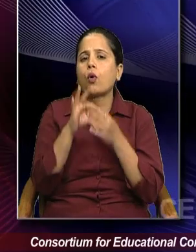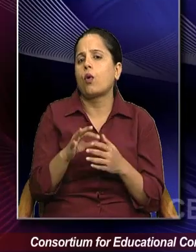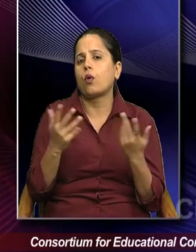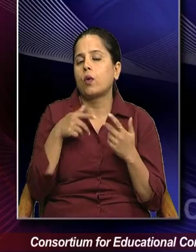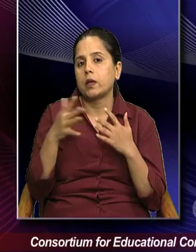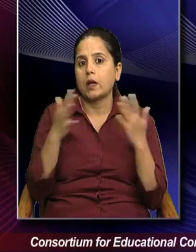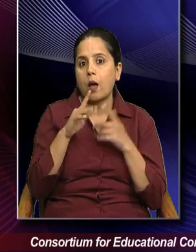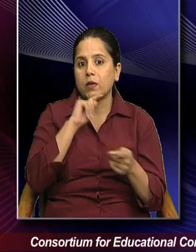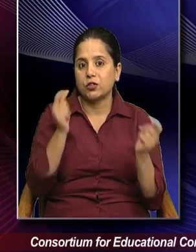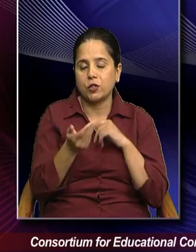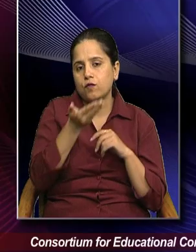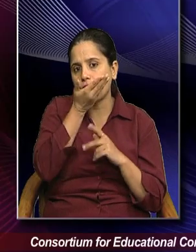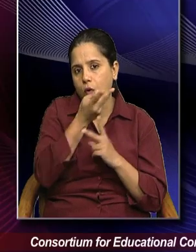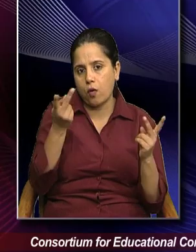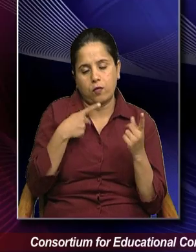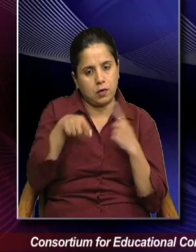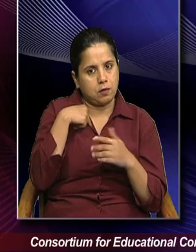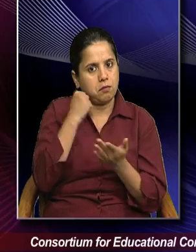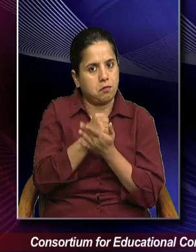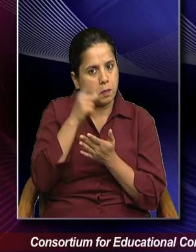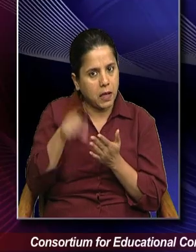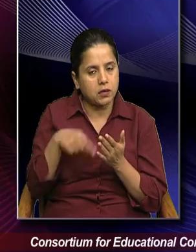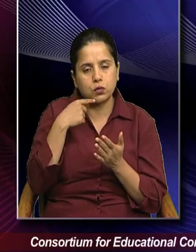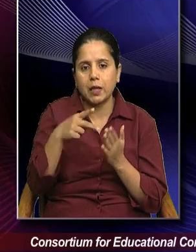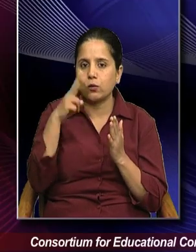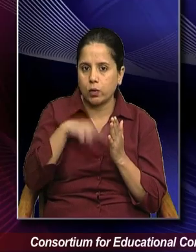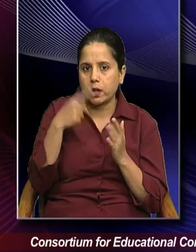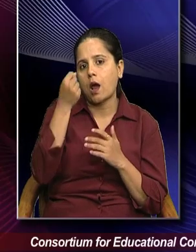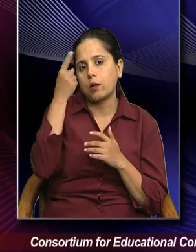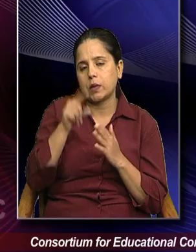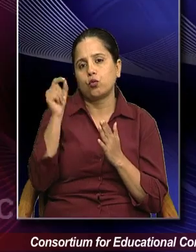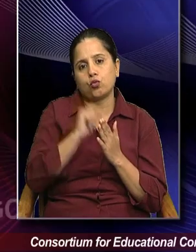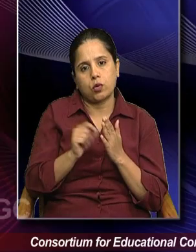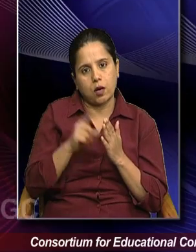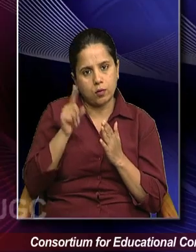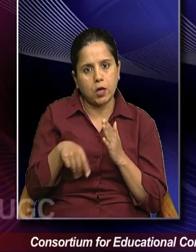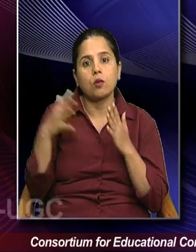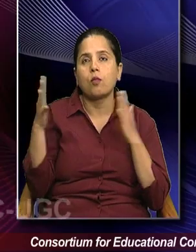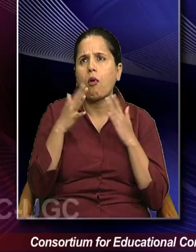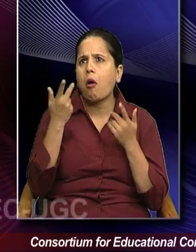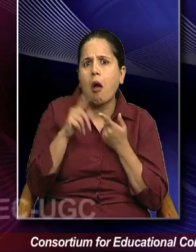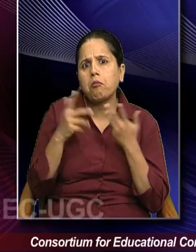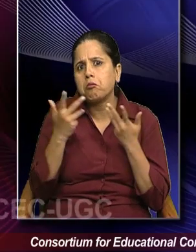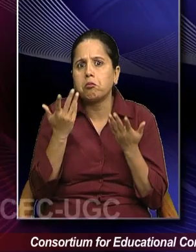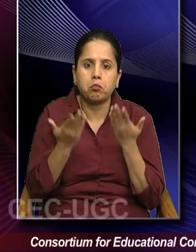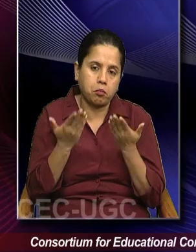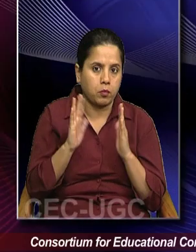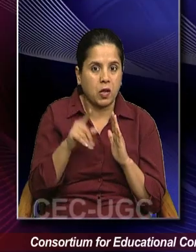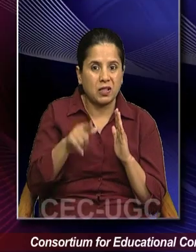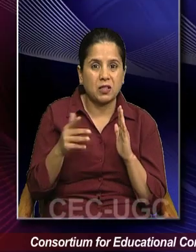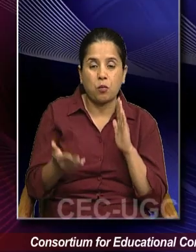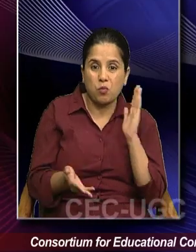change and water, we have to read, understand, and write on monsoon prediction, extreme